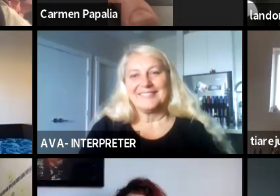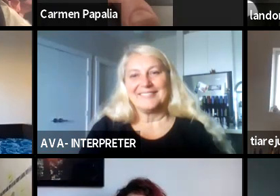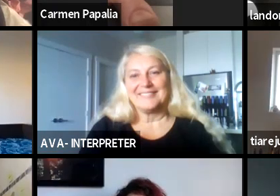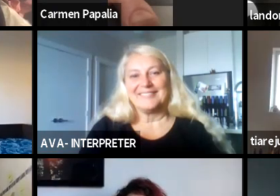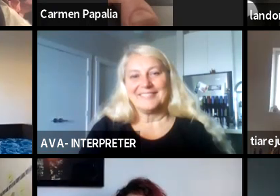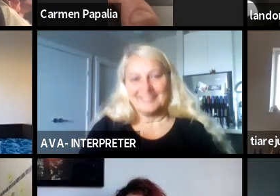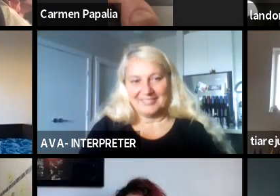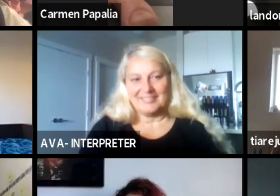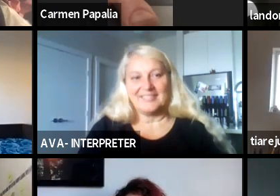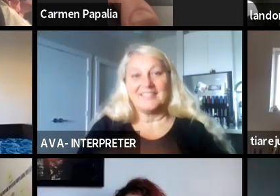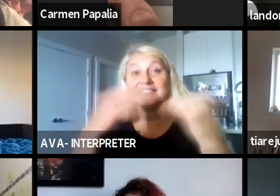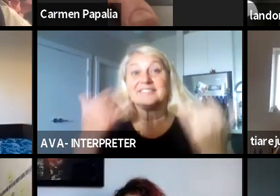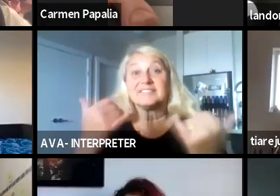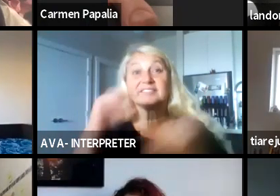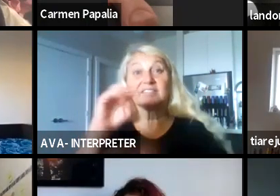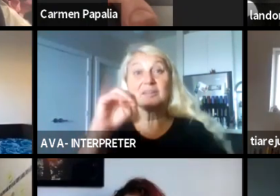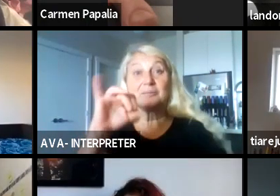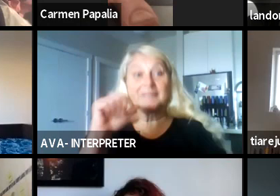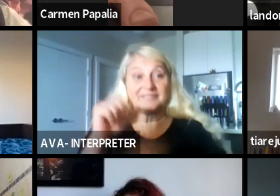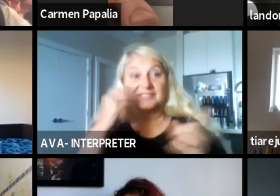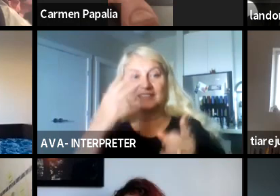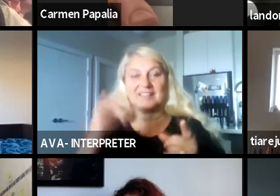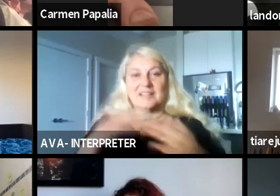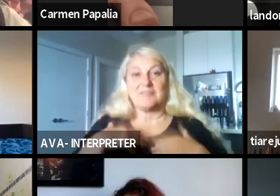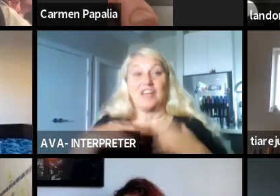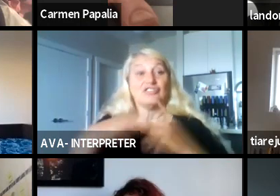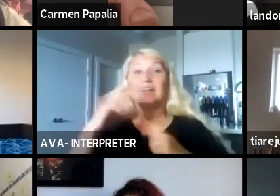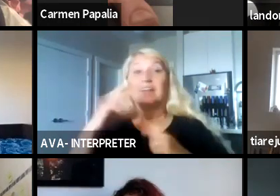This is Mia. This is my checkout.